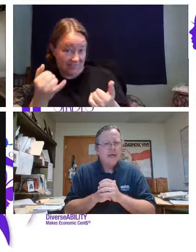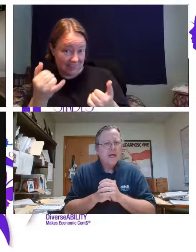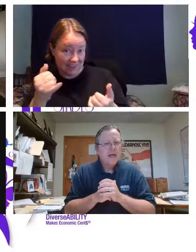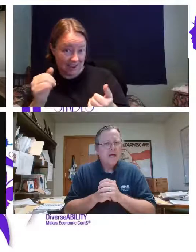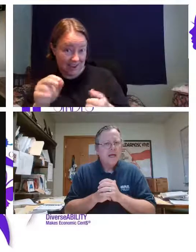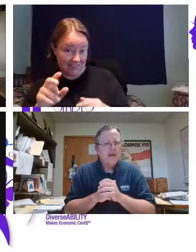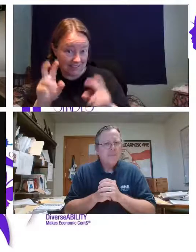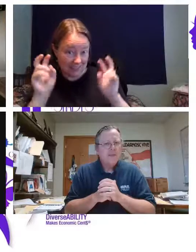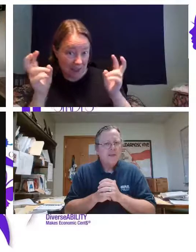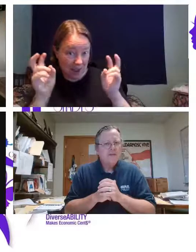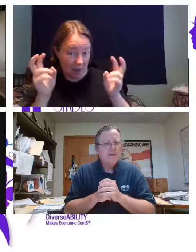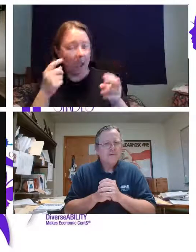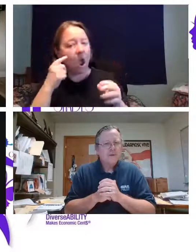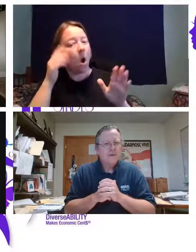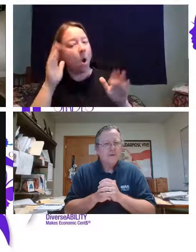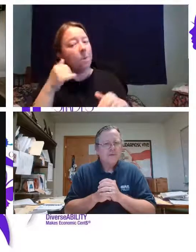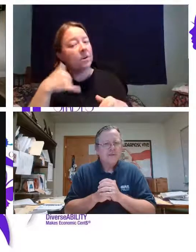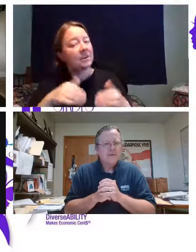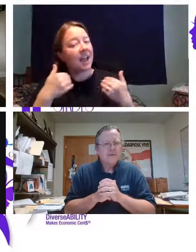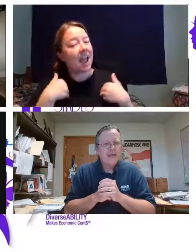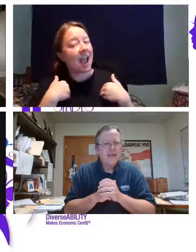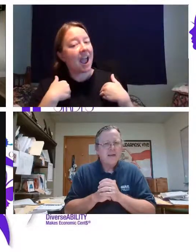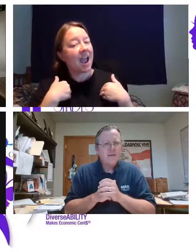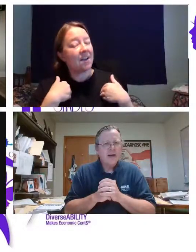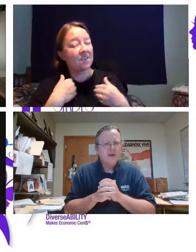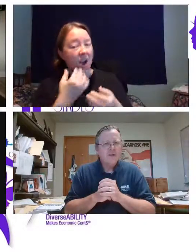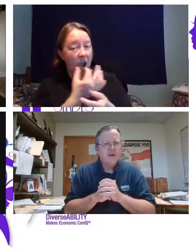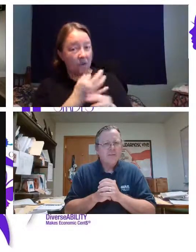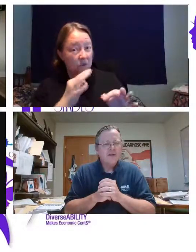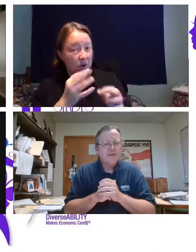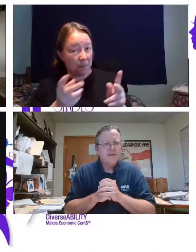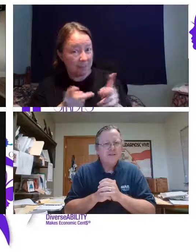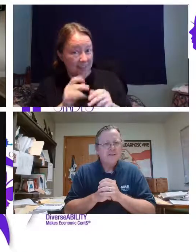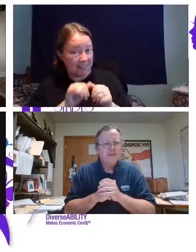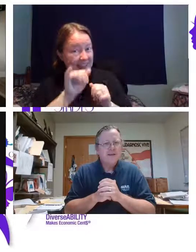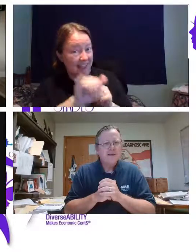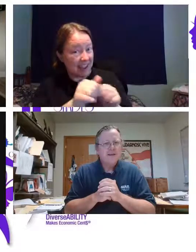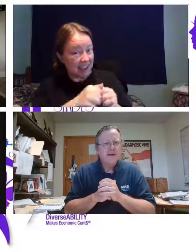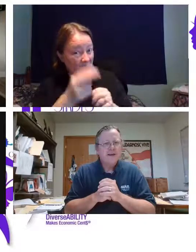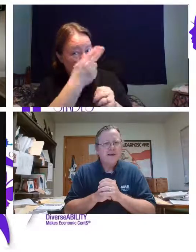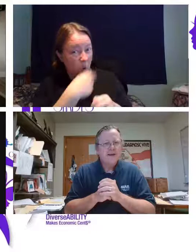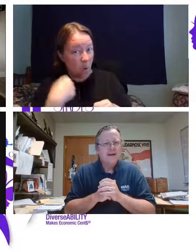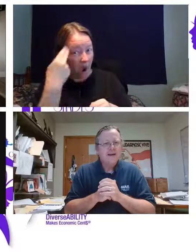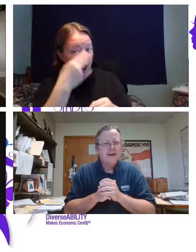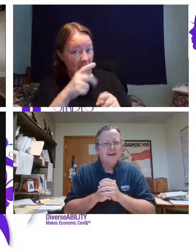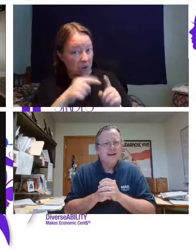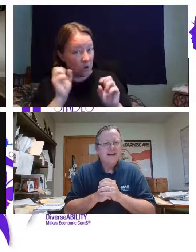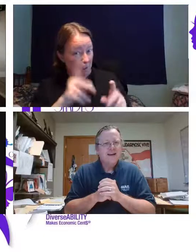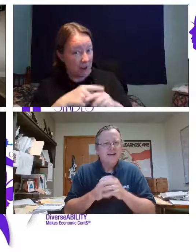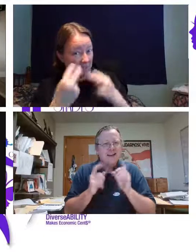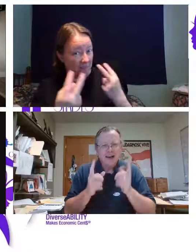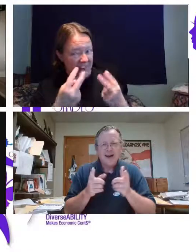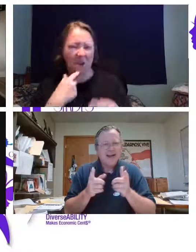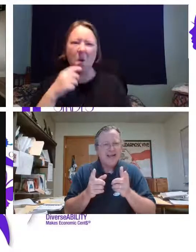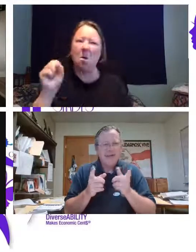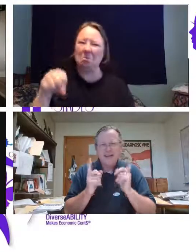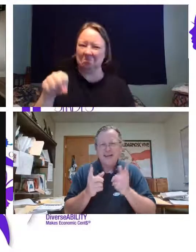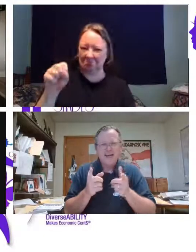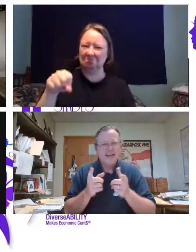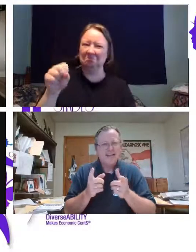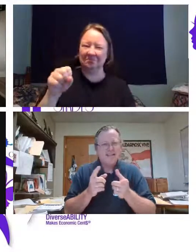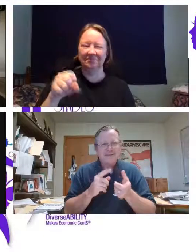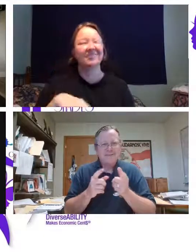I hope you still have some free places to stay in Hawaii when you go back to visit. Oh yeah. All